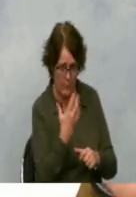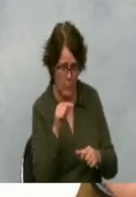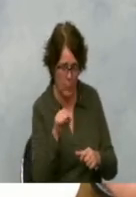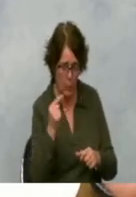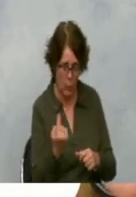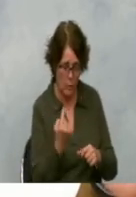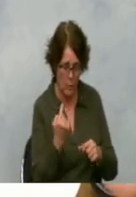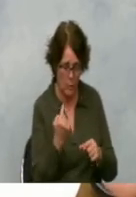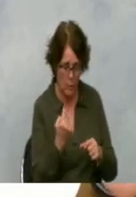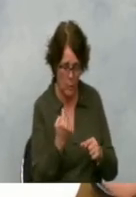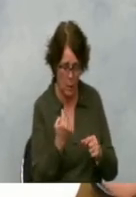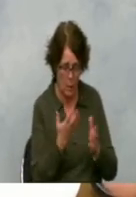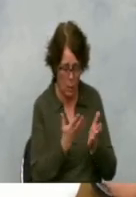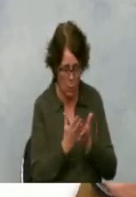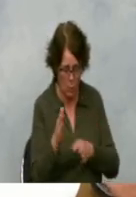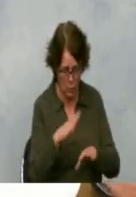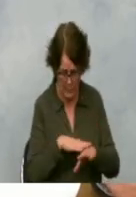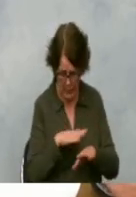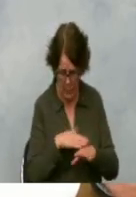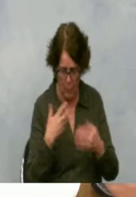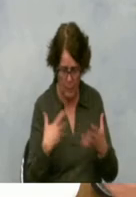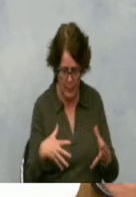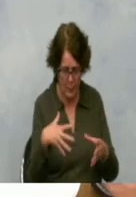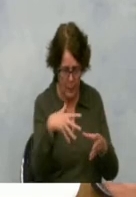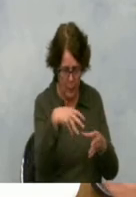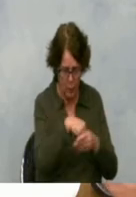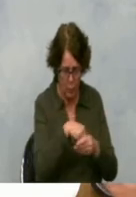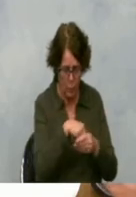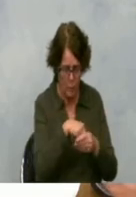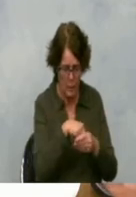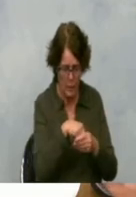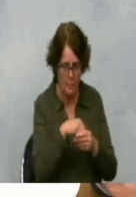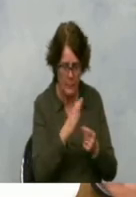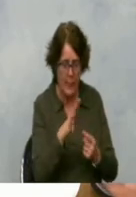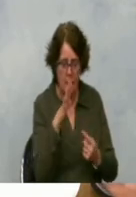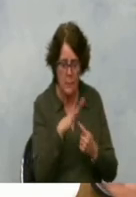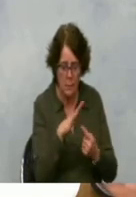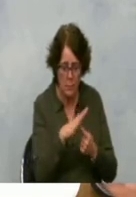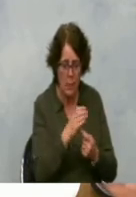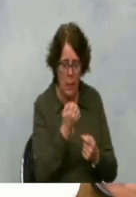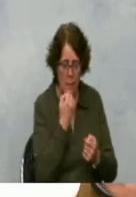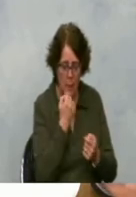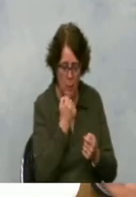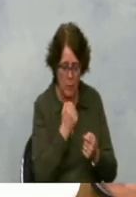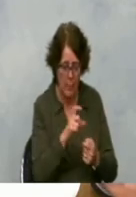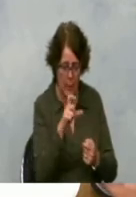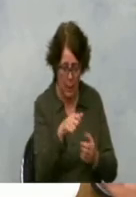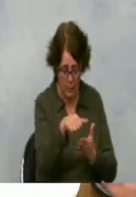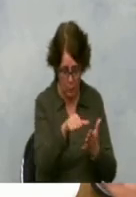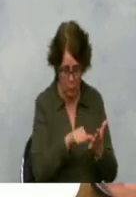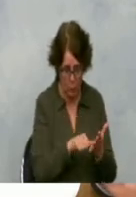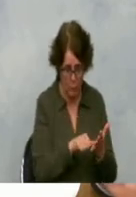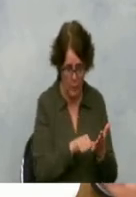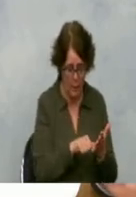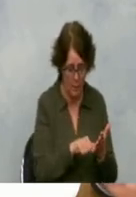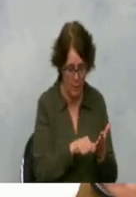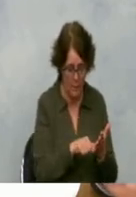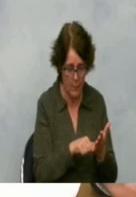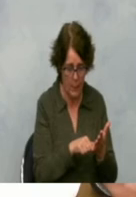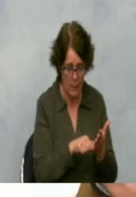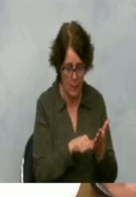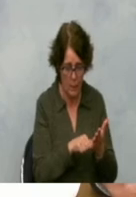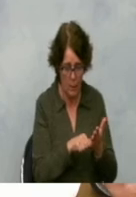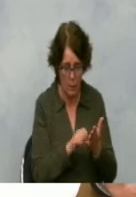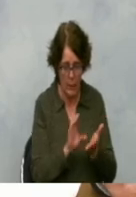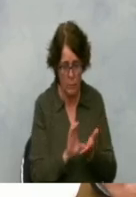over the piece, right, we have included a significant amount within our capital programme in respect of investment in